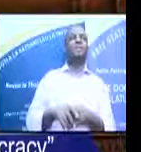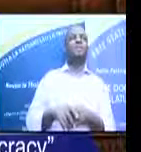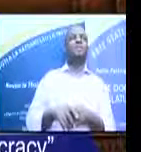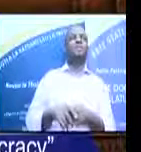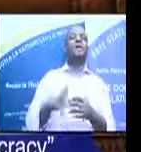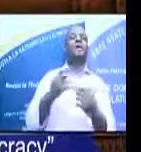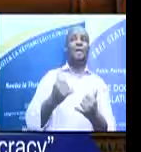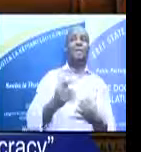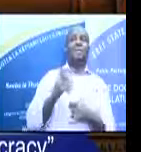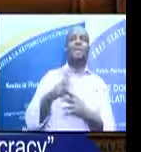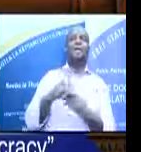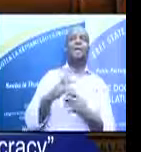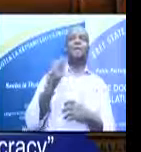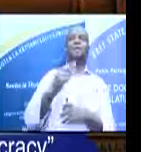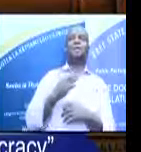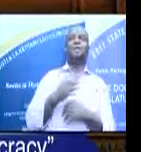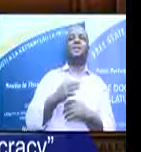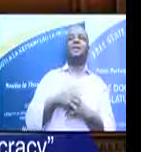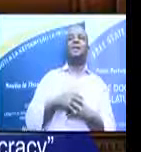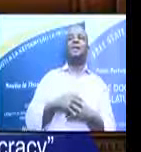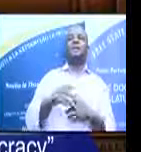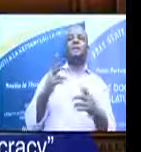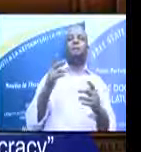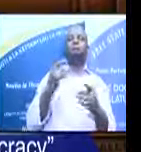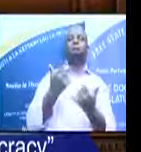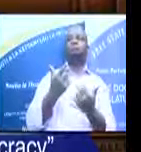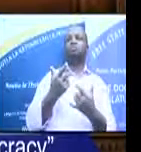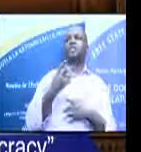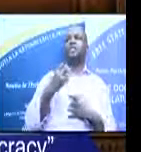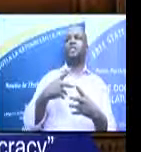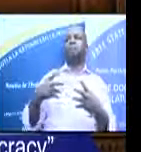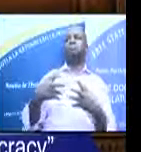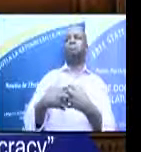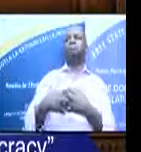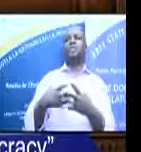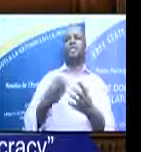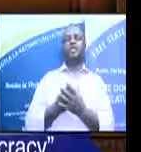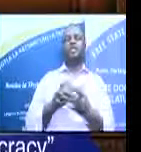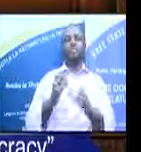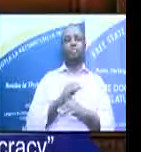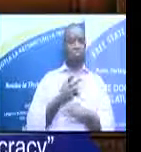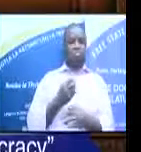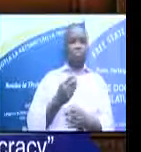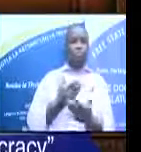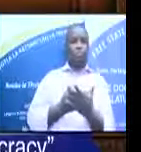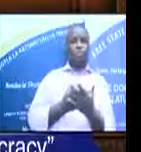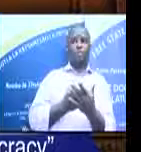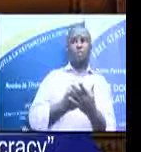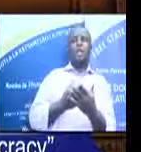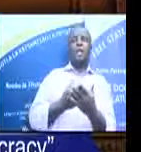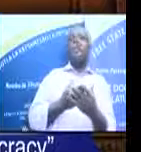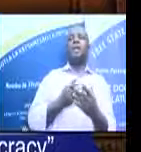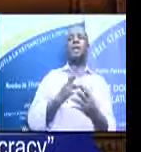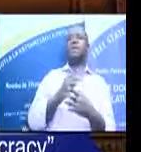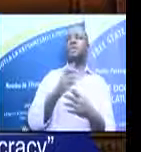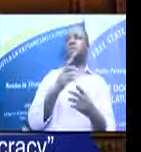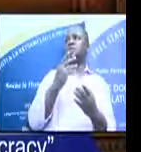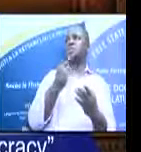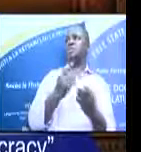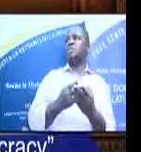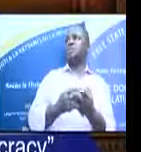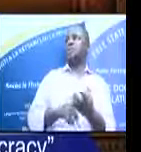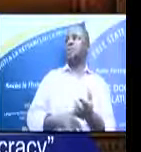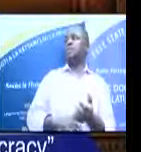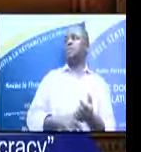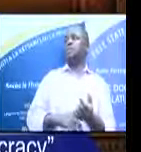he's saying has absolutely nothing, completely nothing to do with honourable. What did he